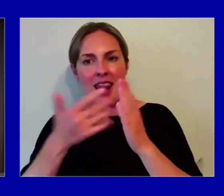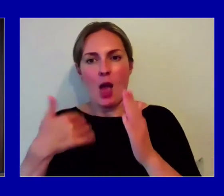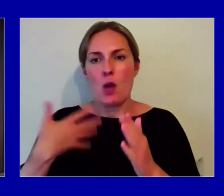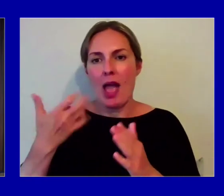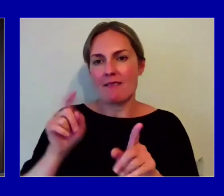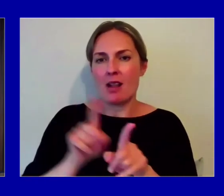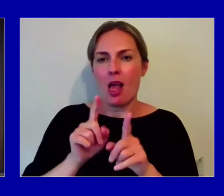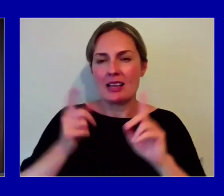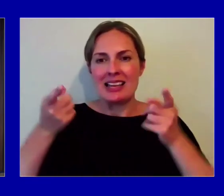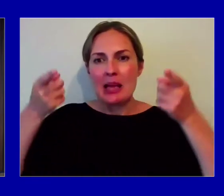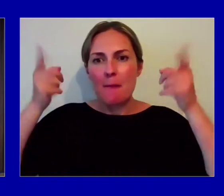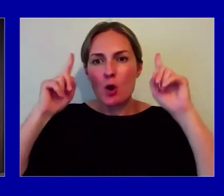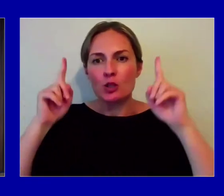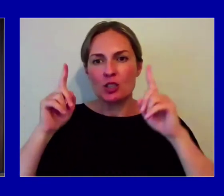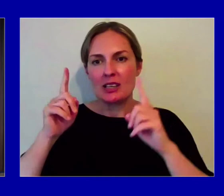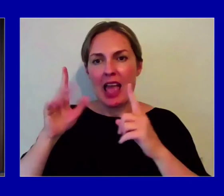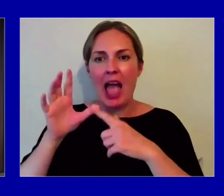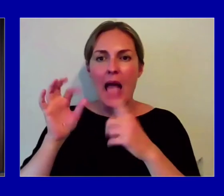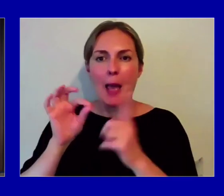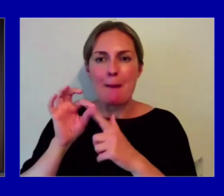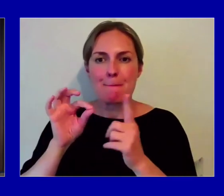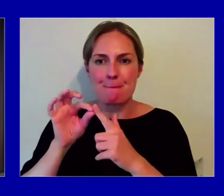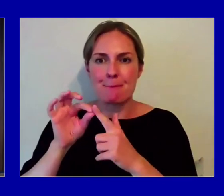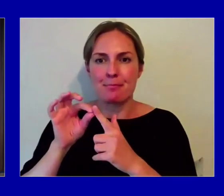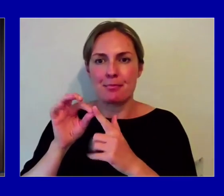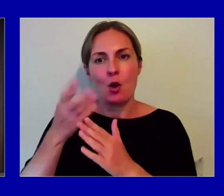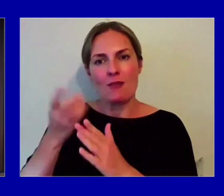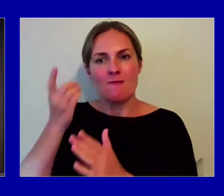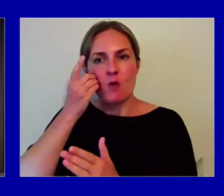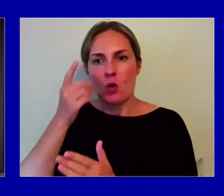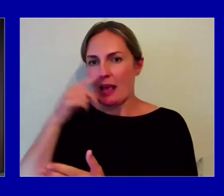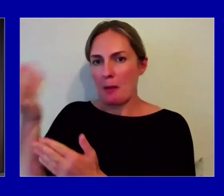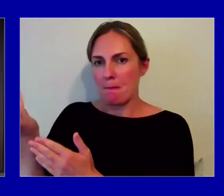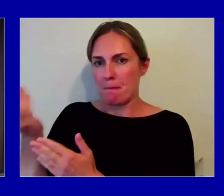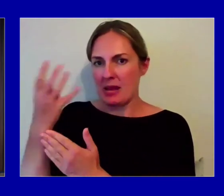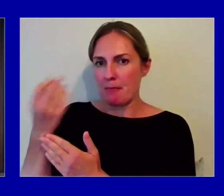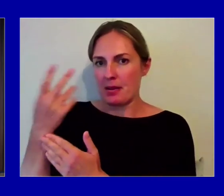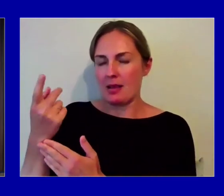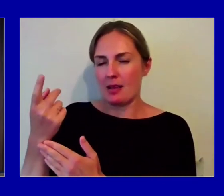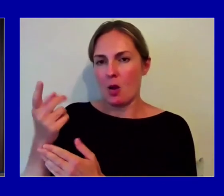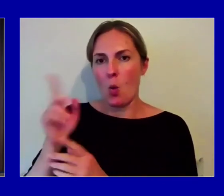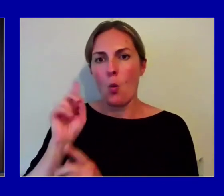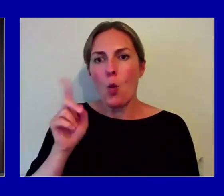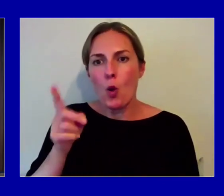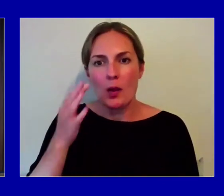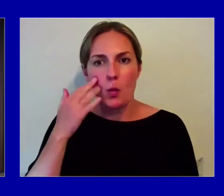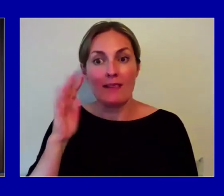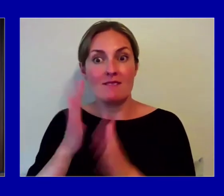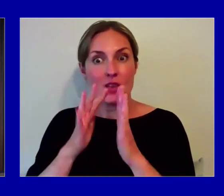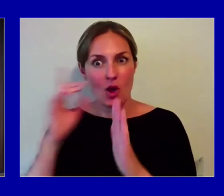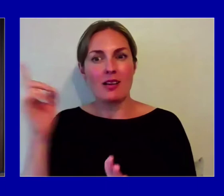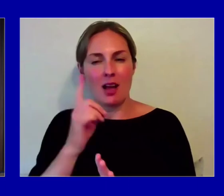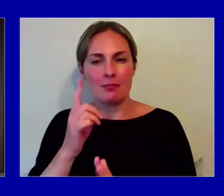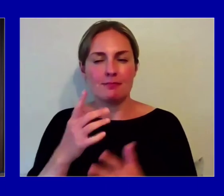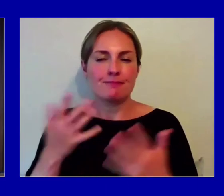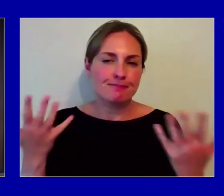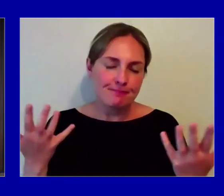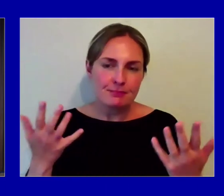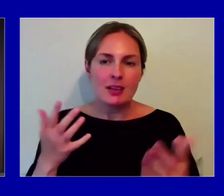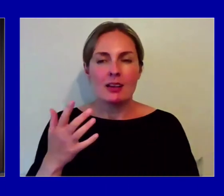off as soon as somebody drops a cigarette. But, um, but in, on the flip side of that, what that has